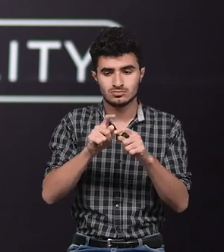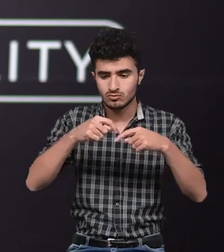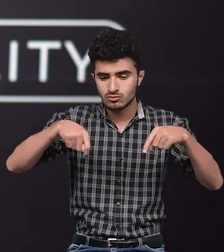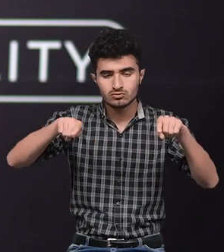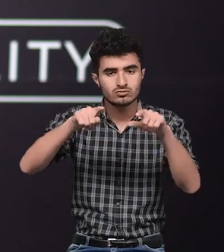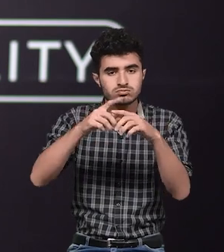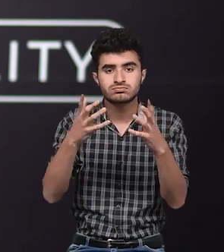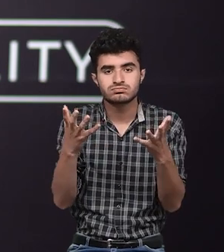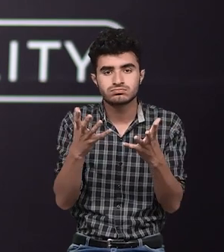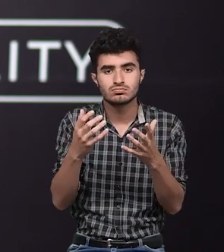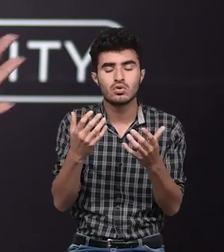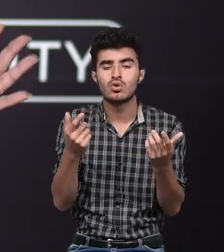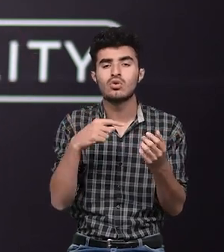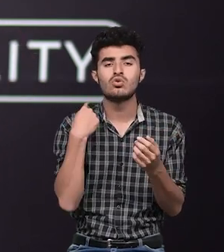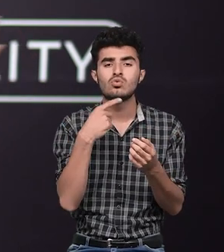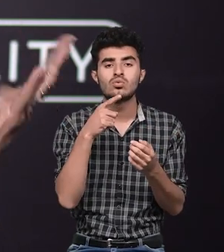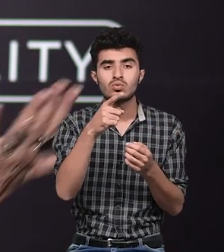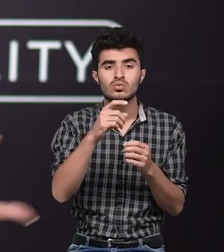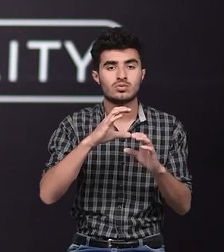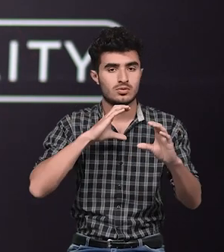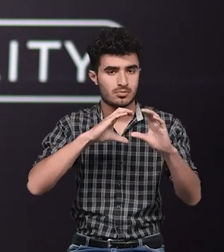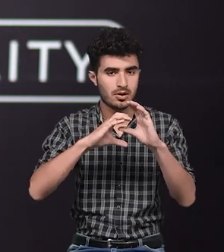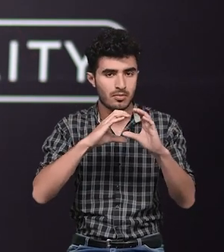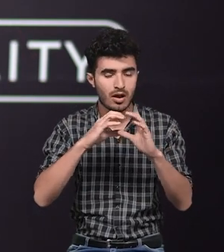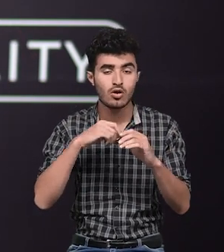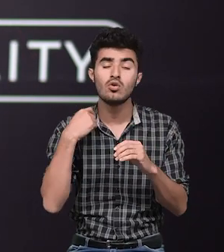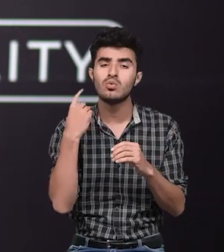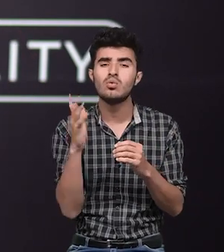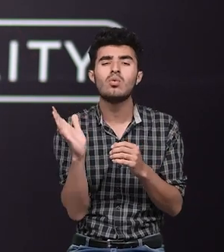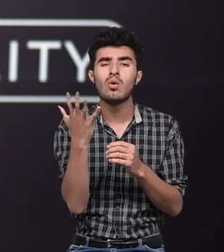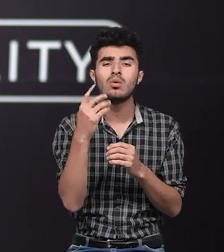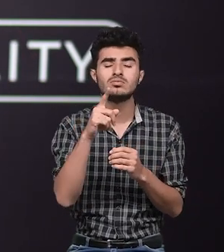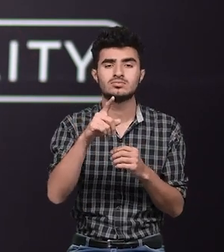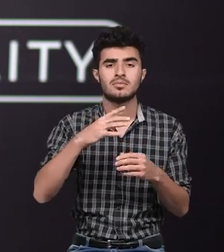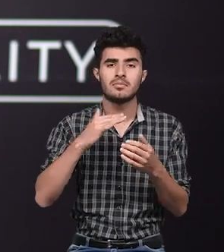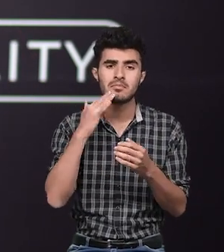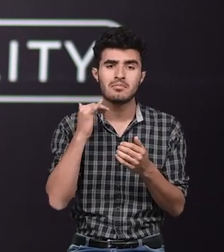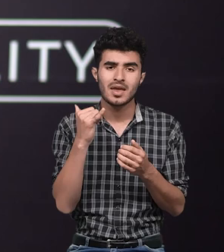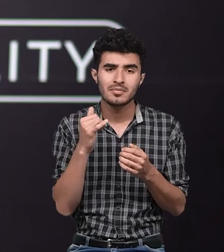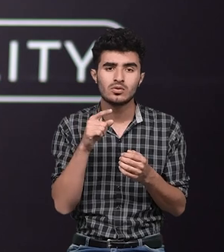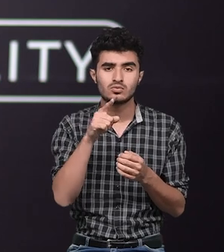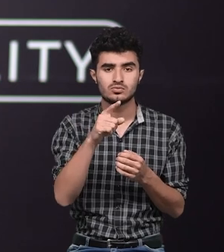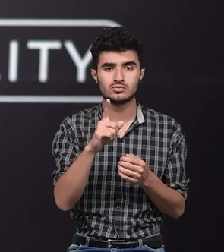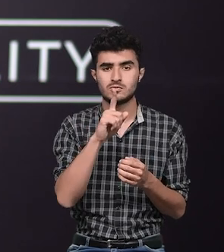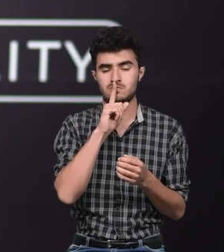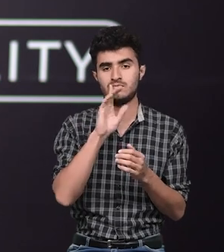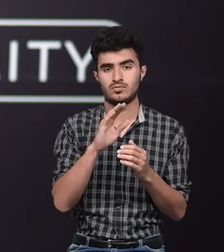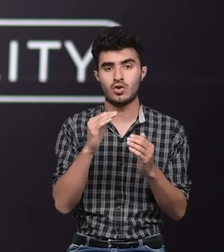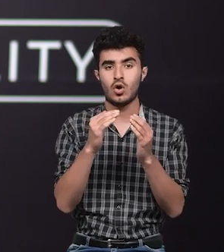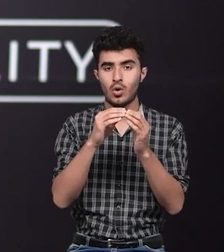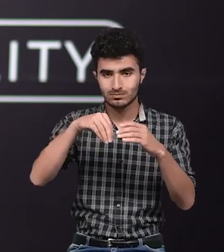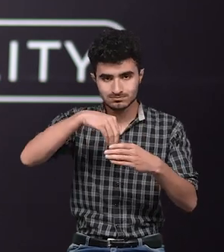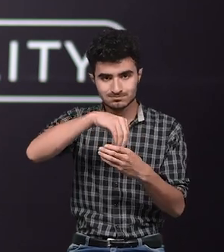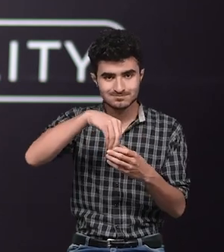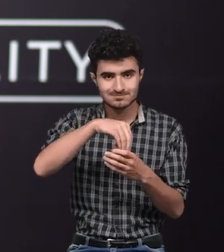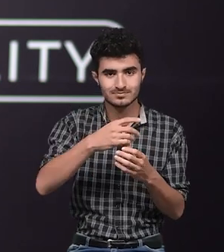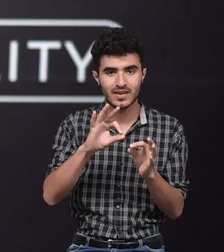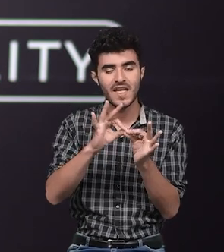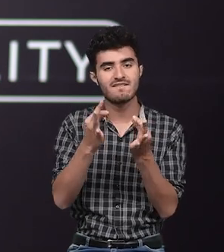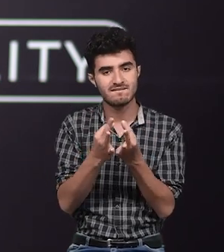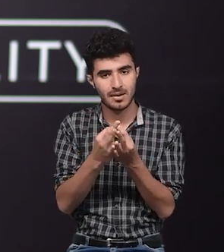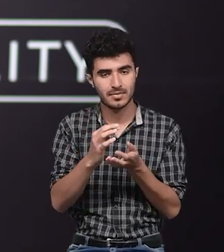ways, whatever your sphere of influence is, whoever you can reach out to,